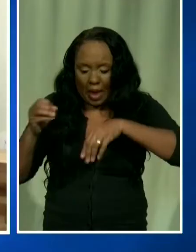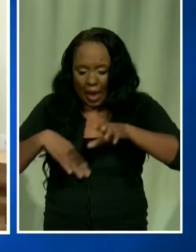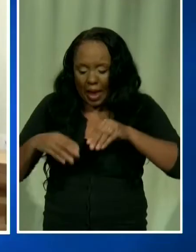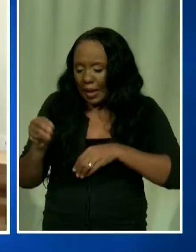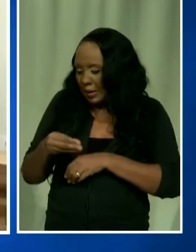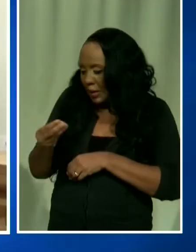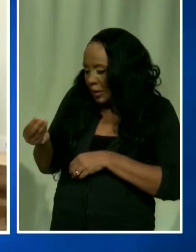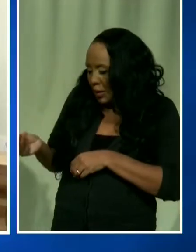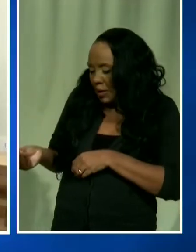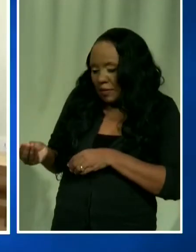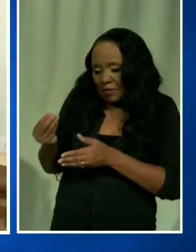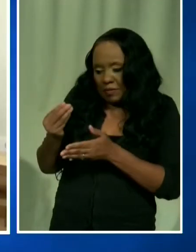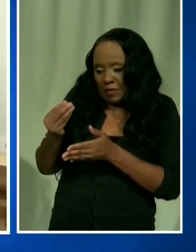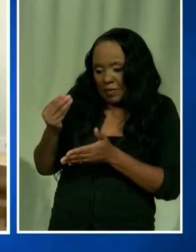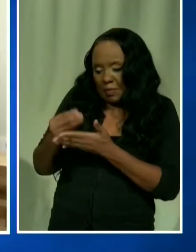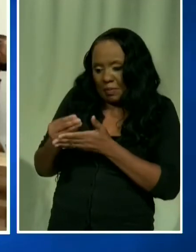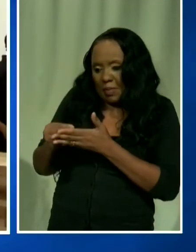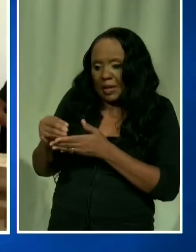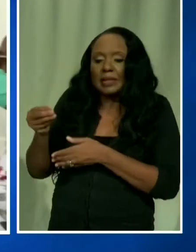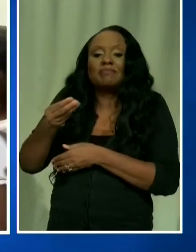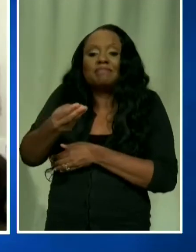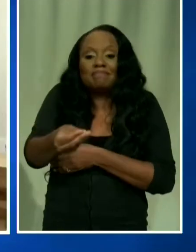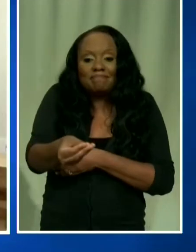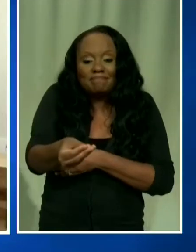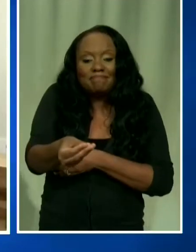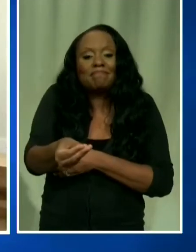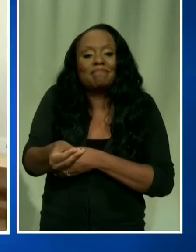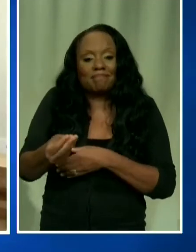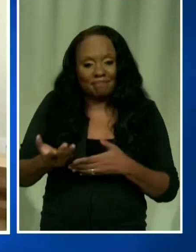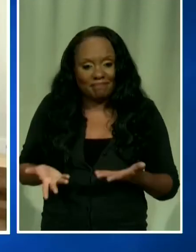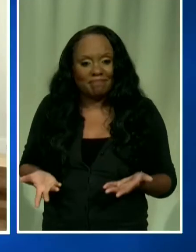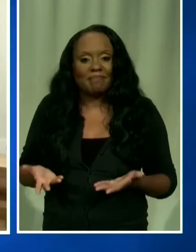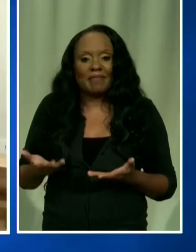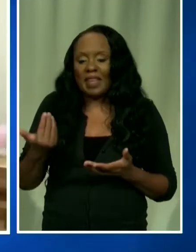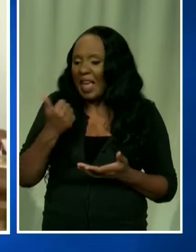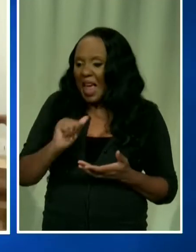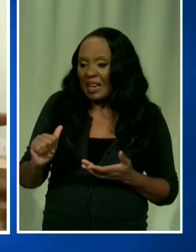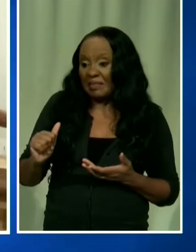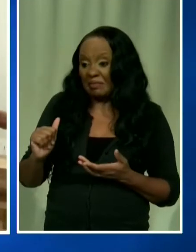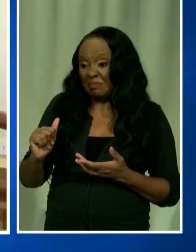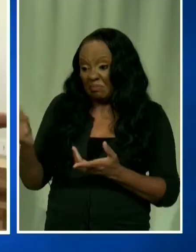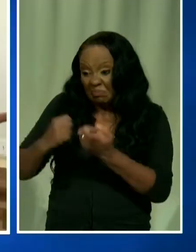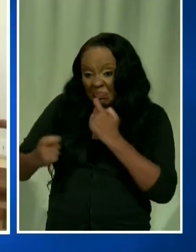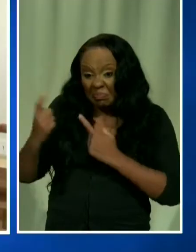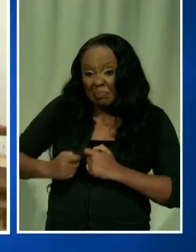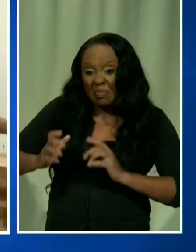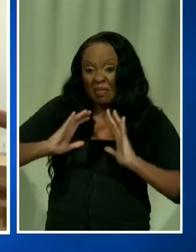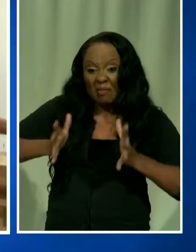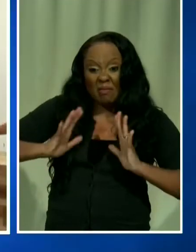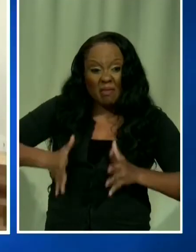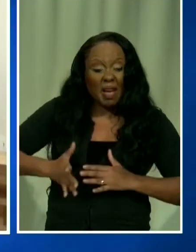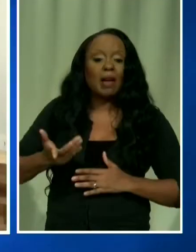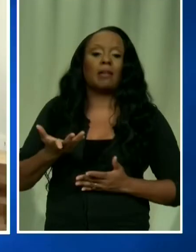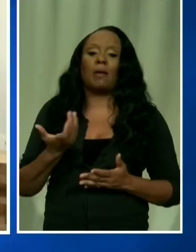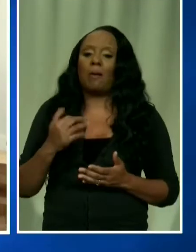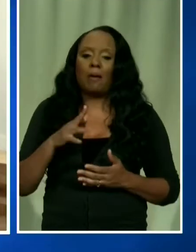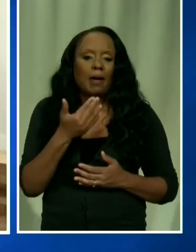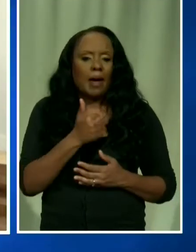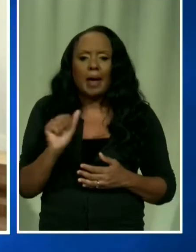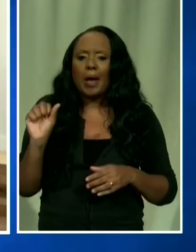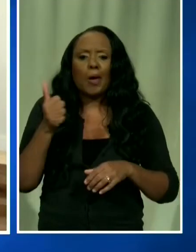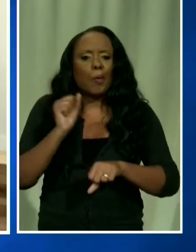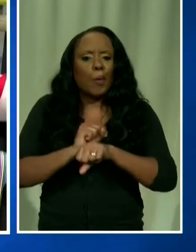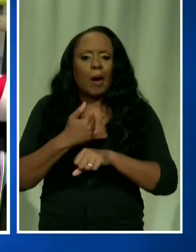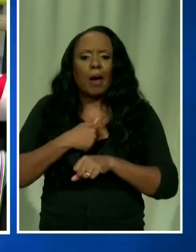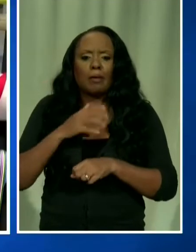money and give back the customer the change. And any other inquiries that persons may want, in addition to any other work in the store, I would participate